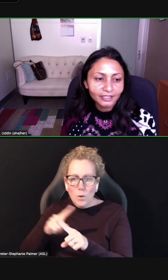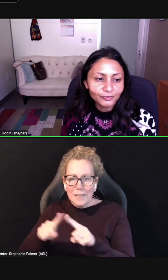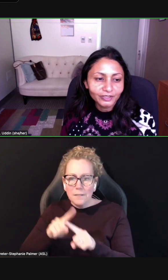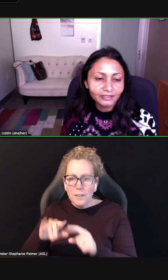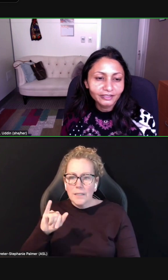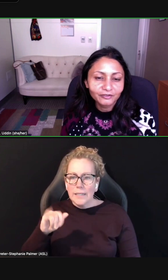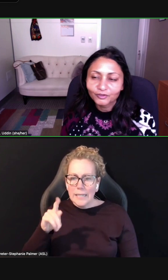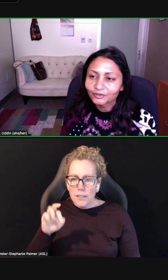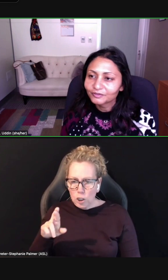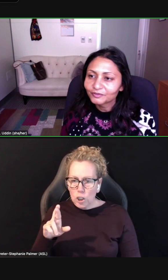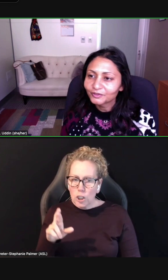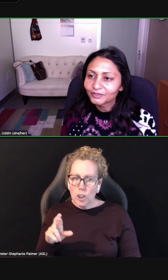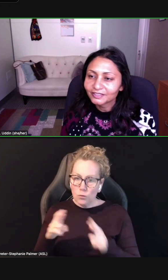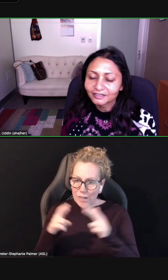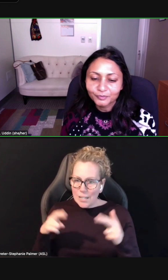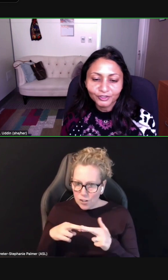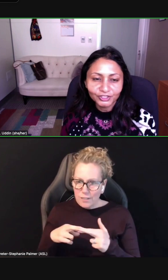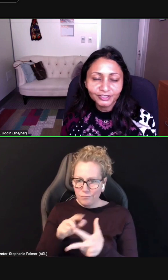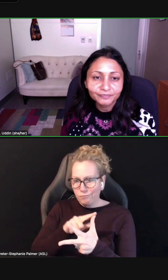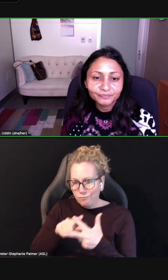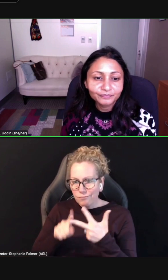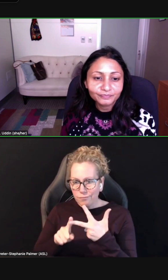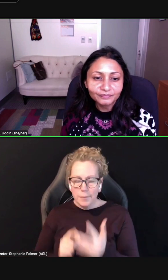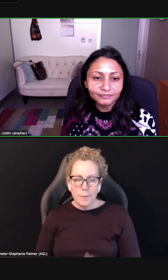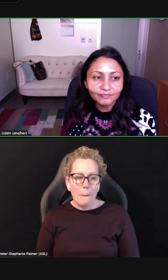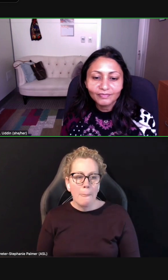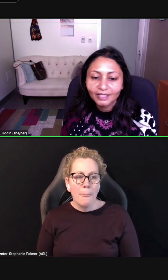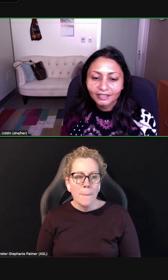subregions as we get further and further into this project.